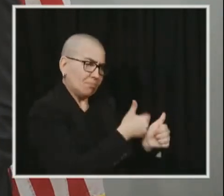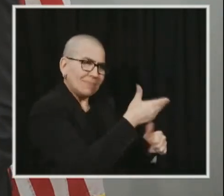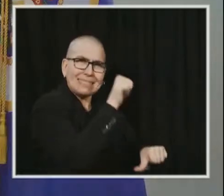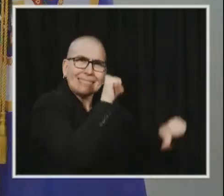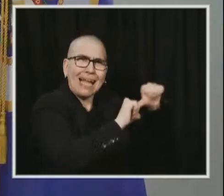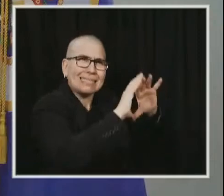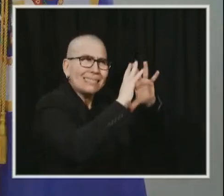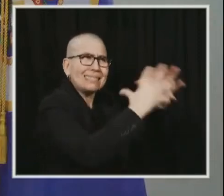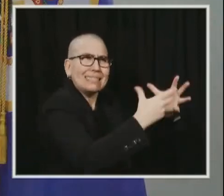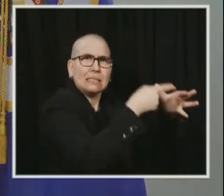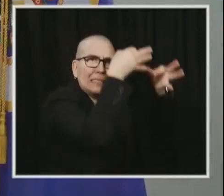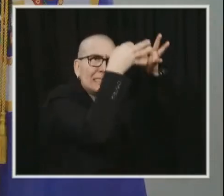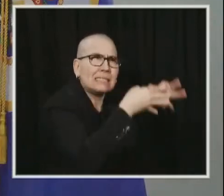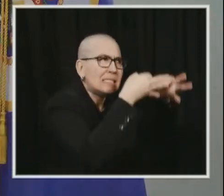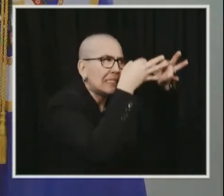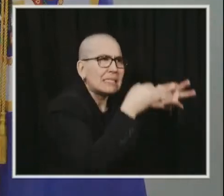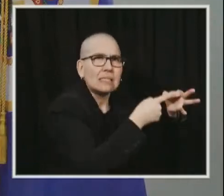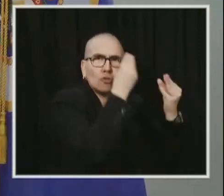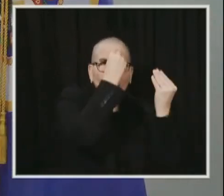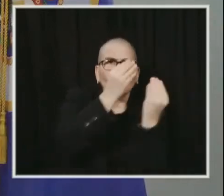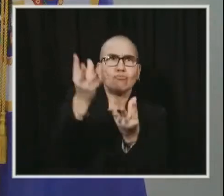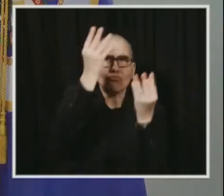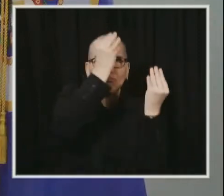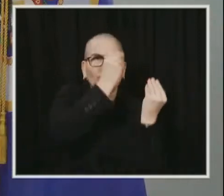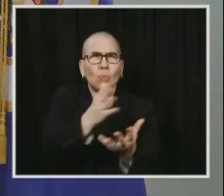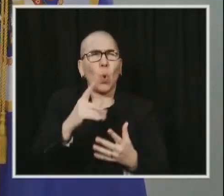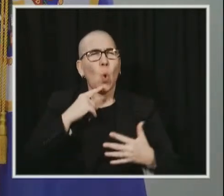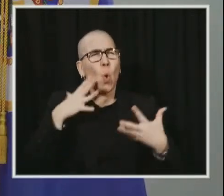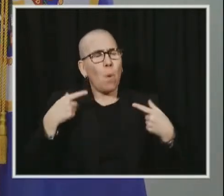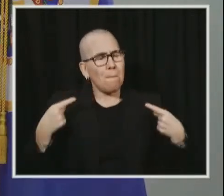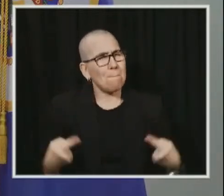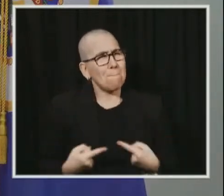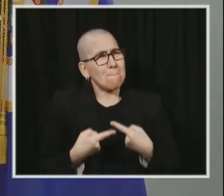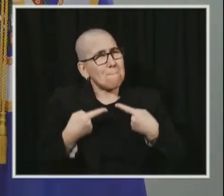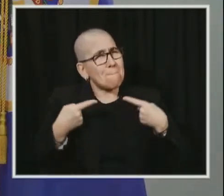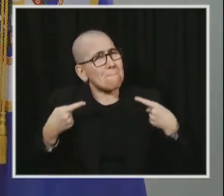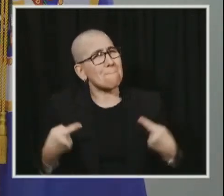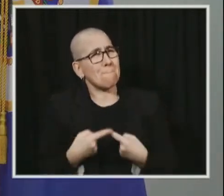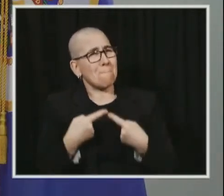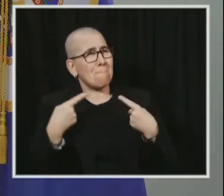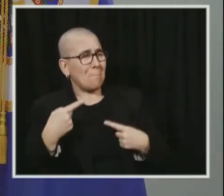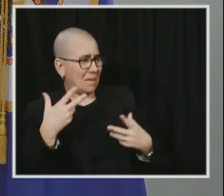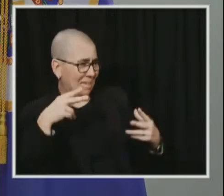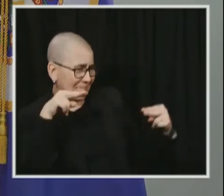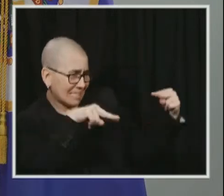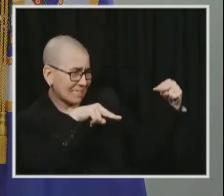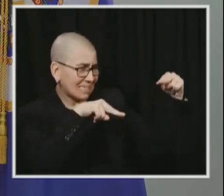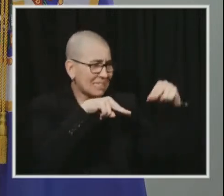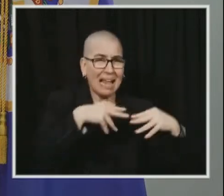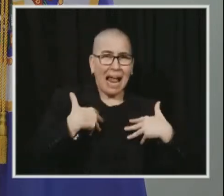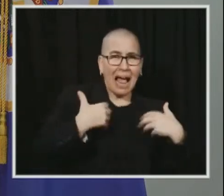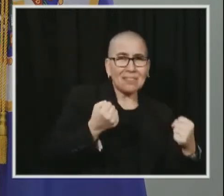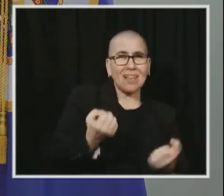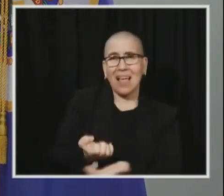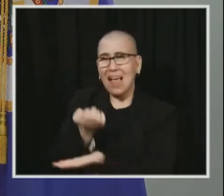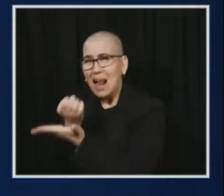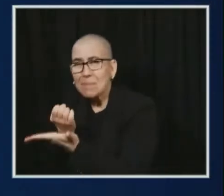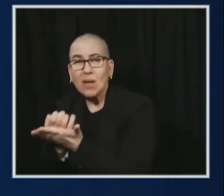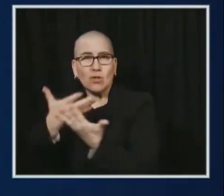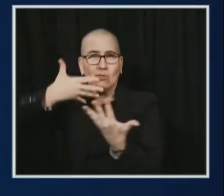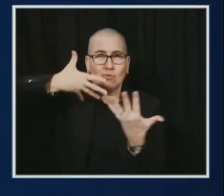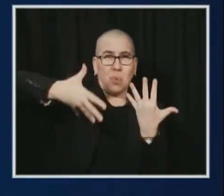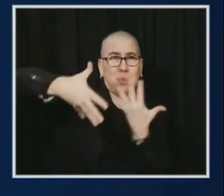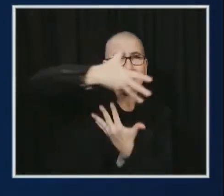been painful. It has been painful from a health perspective, it's been painful from an economic perspective, and it's been painful from a social and mental health perspective.